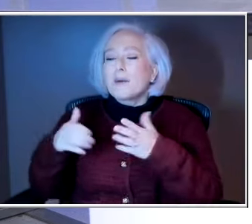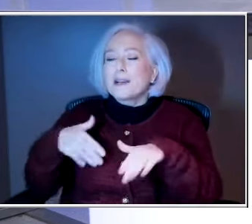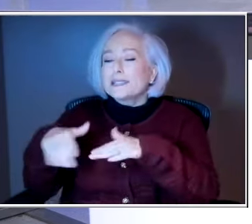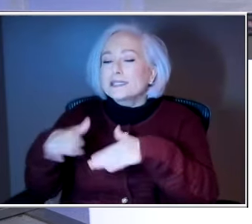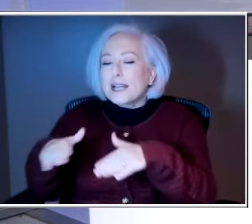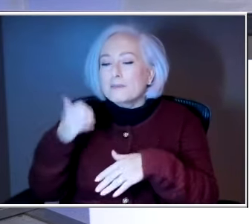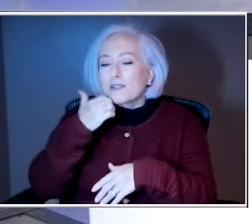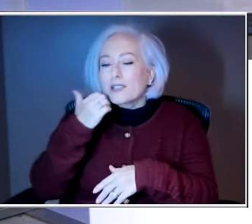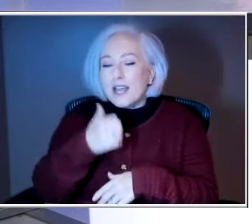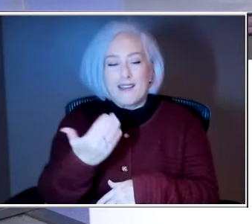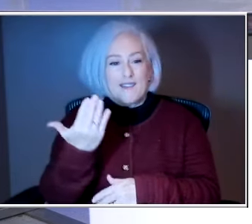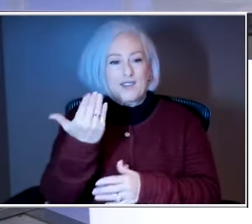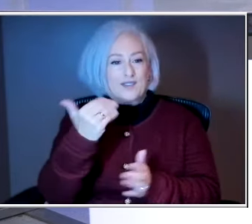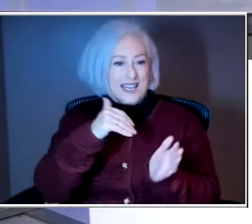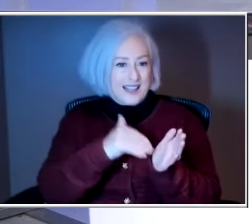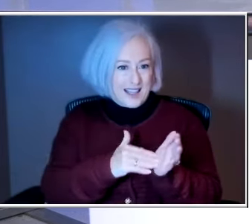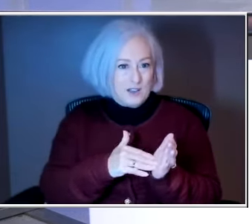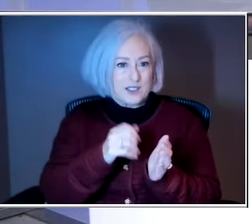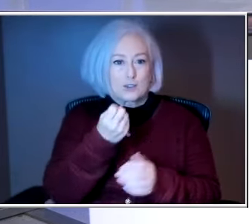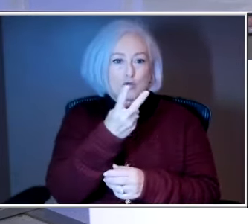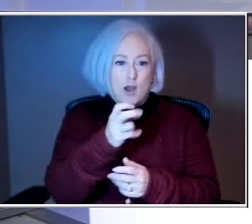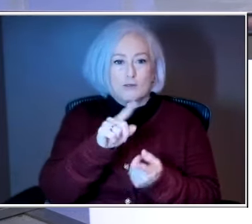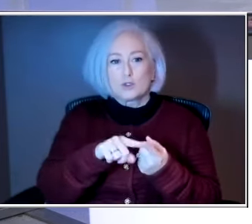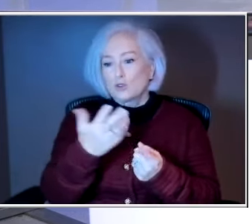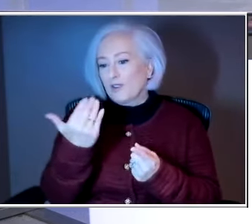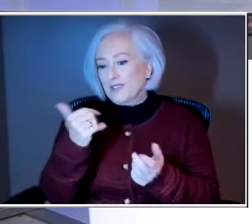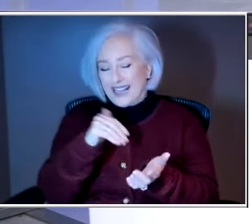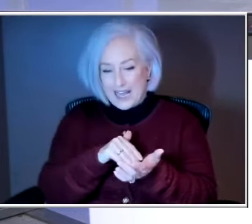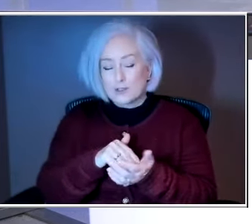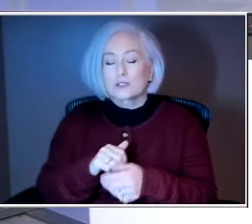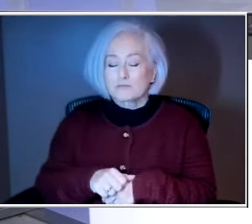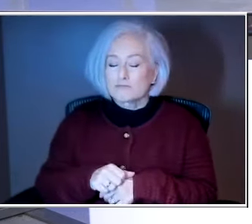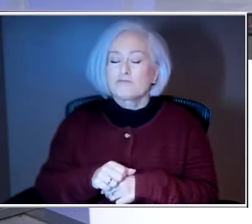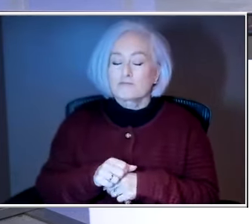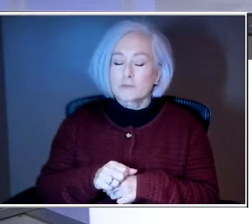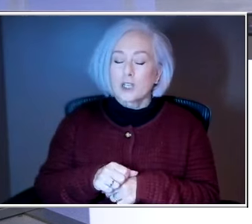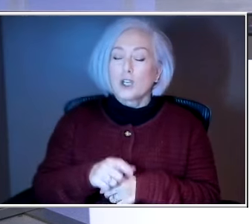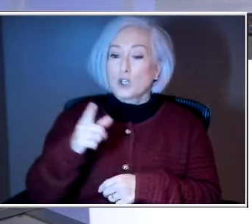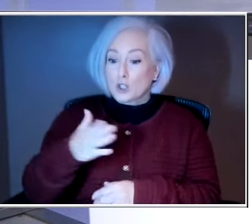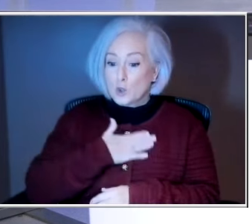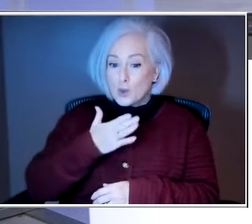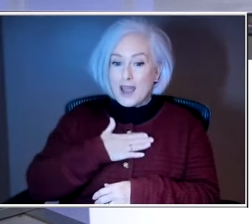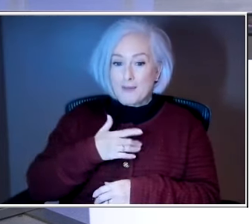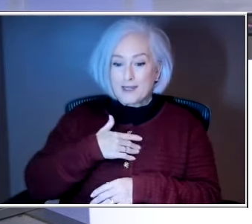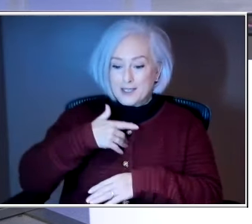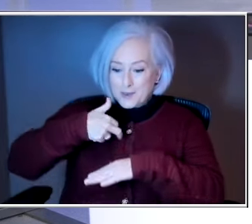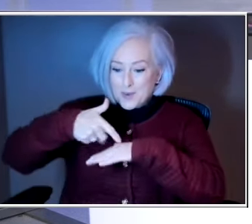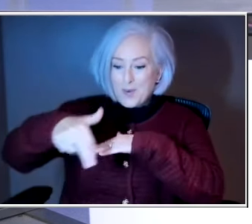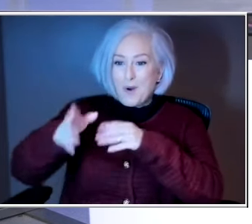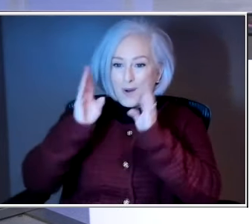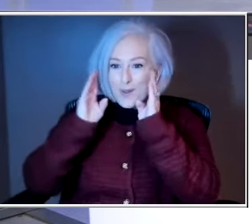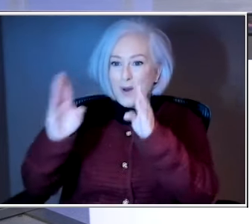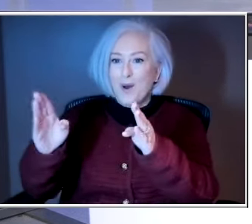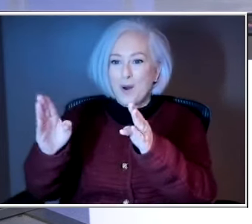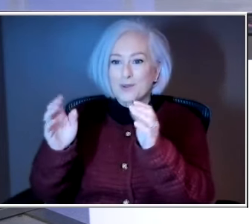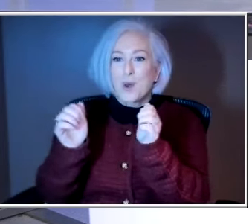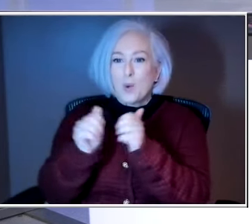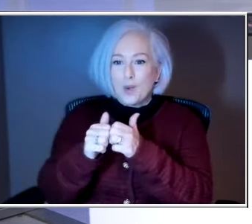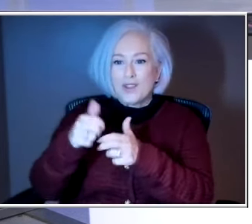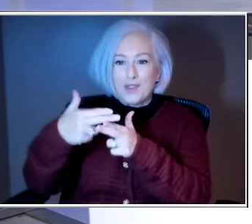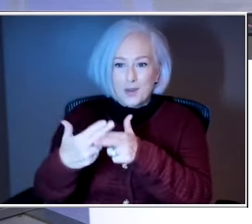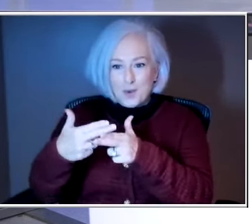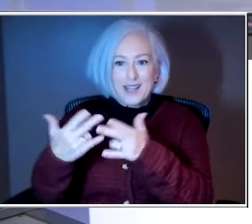That's a lot. Between about 12 and 15,000, depending on the day. And you were having to walk those halls and run with those kids with all that weight on. Yeah. So it was much, really much hard. Different